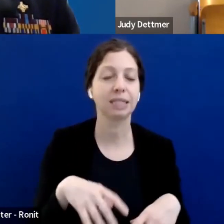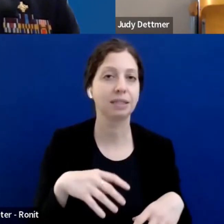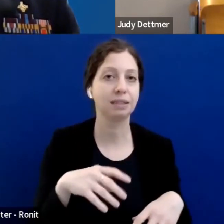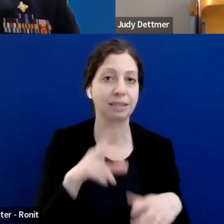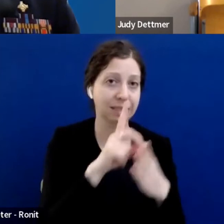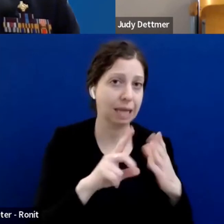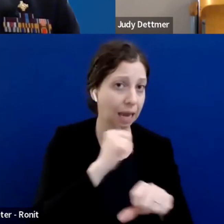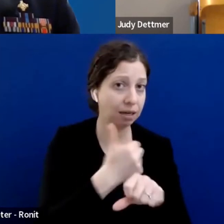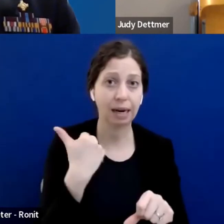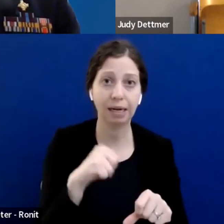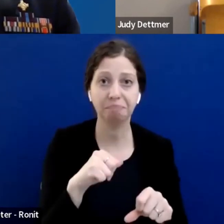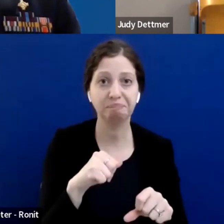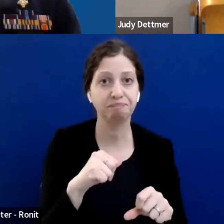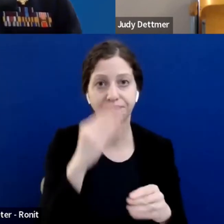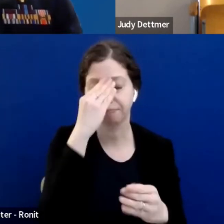topic?